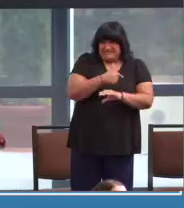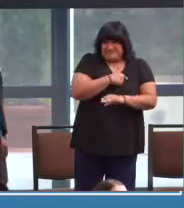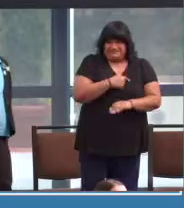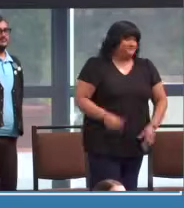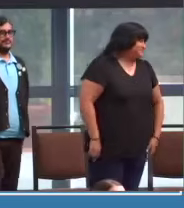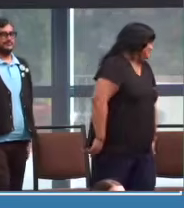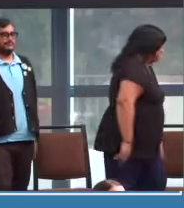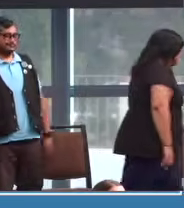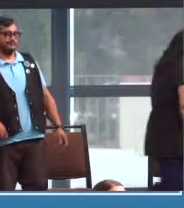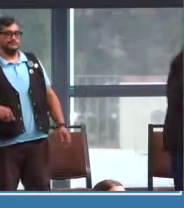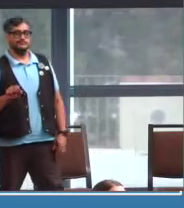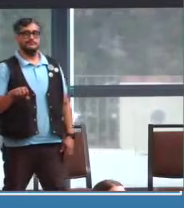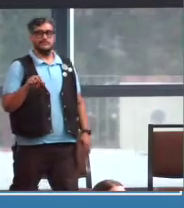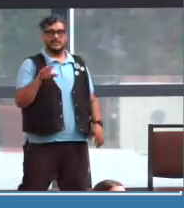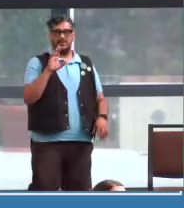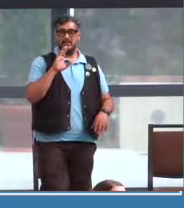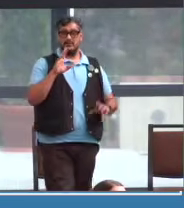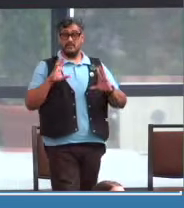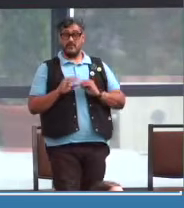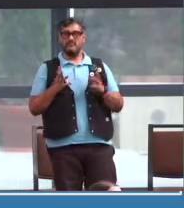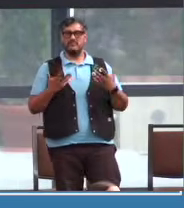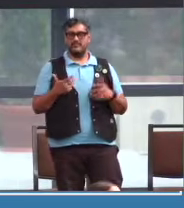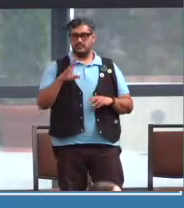will send the slides after the conference. Yeah.